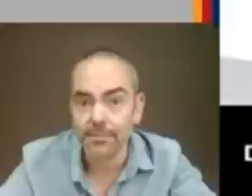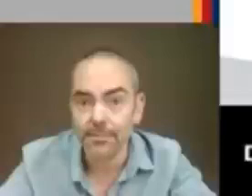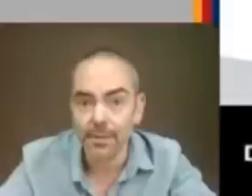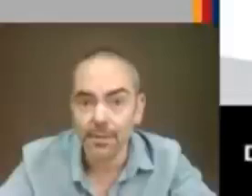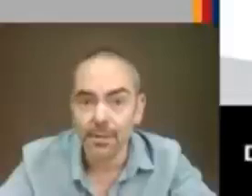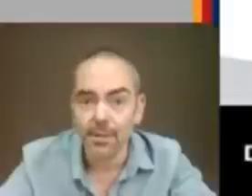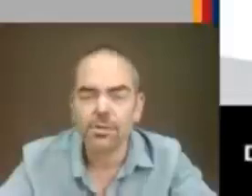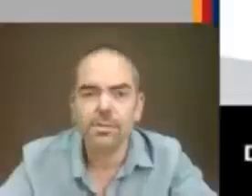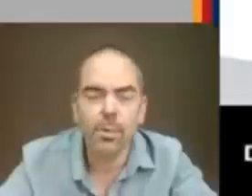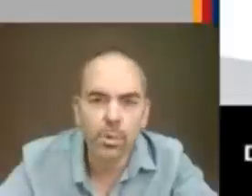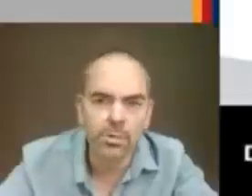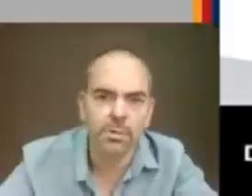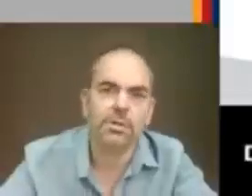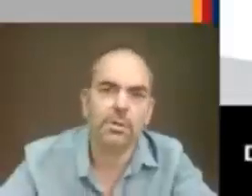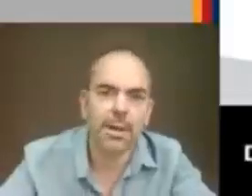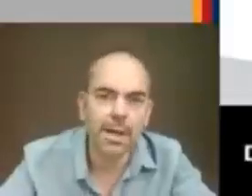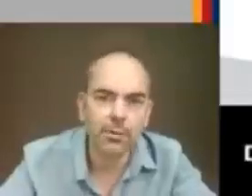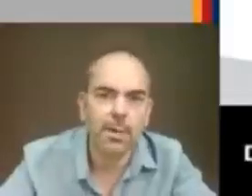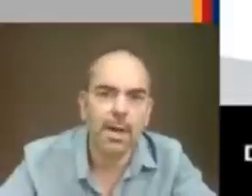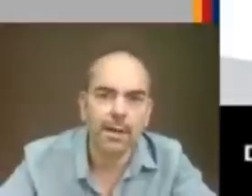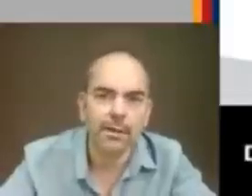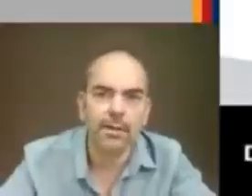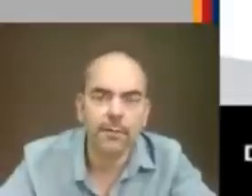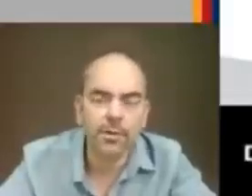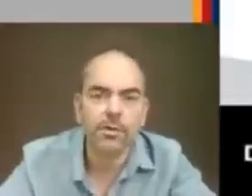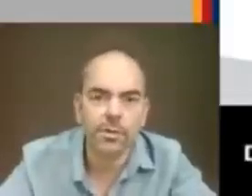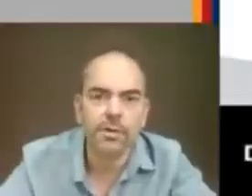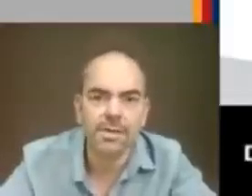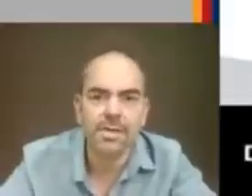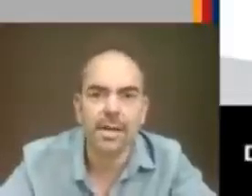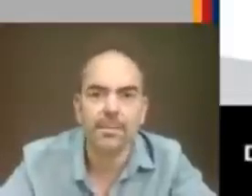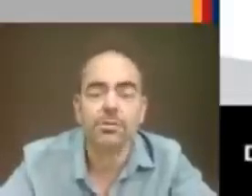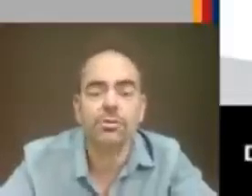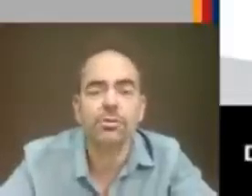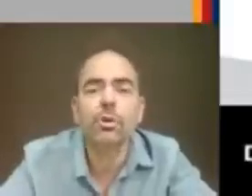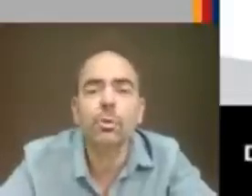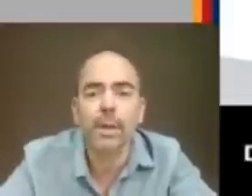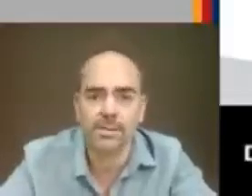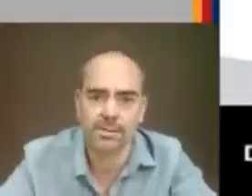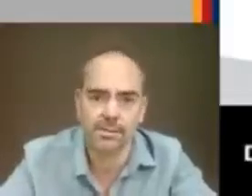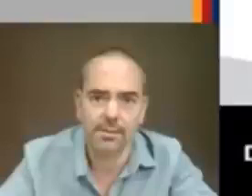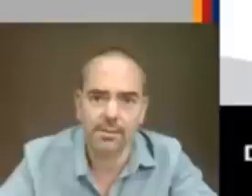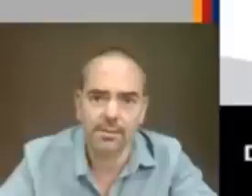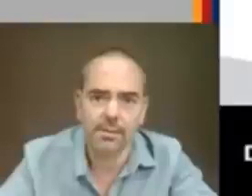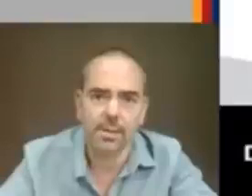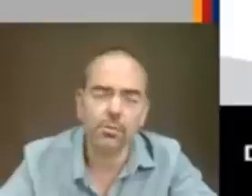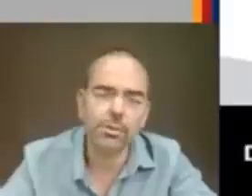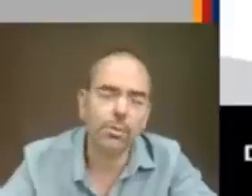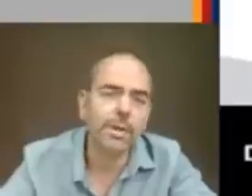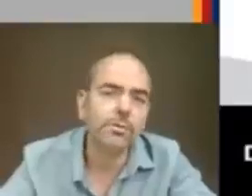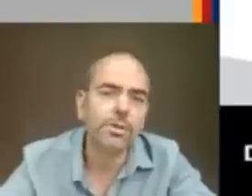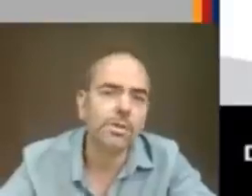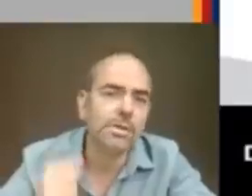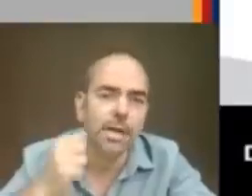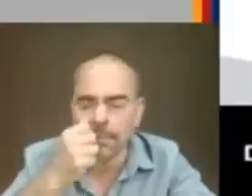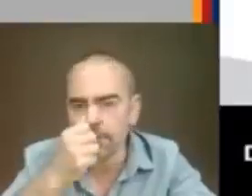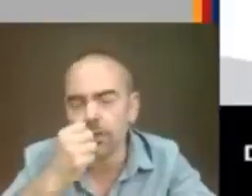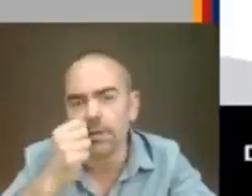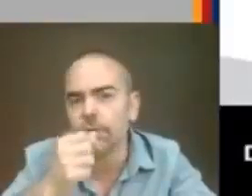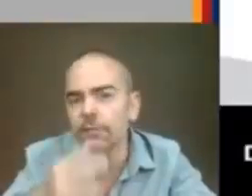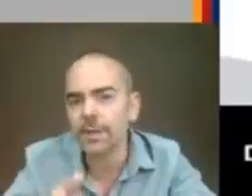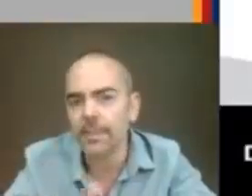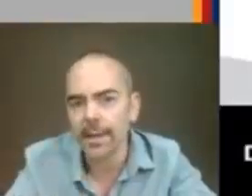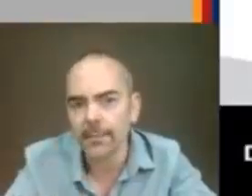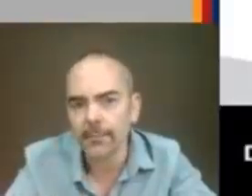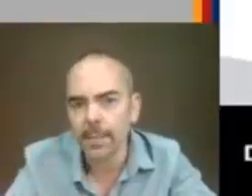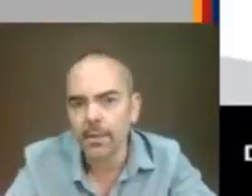examinations. So it's important that you apply your mind and focus on these assignments and do your best. Okay? Also, we use those assignments to give